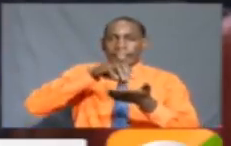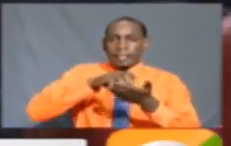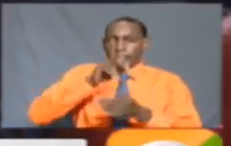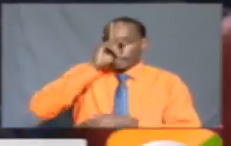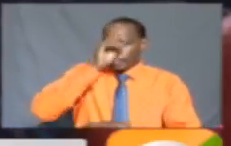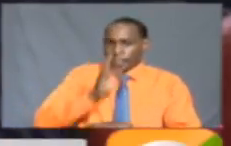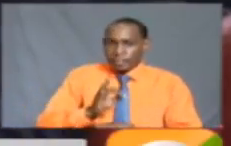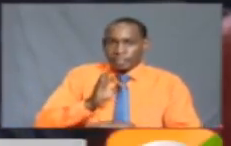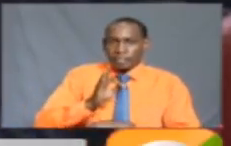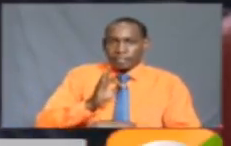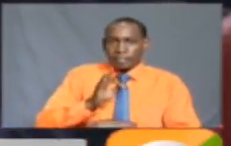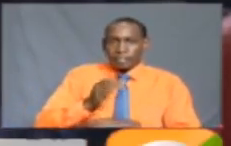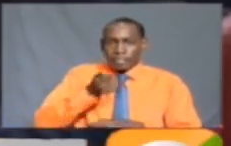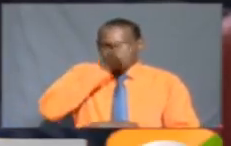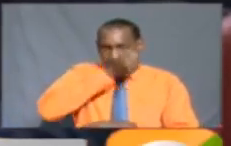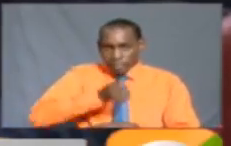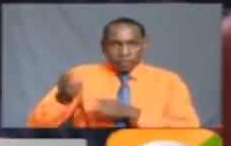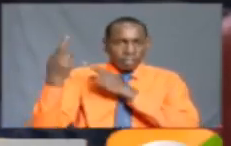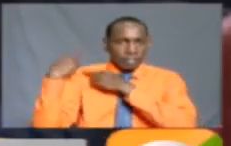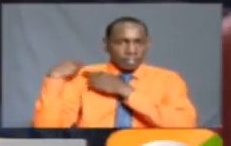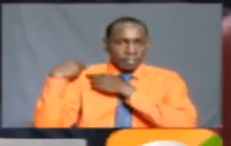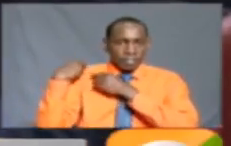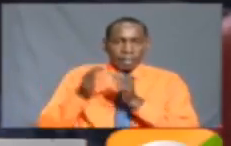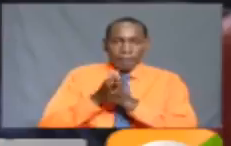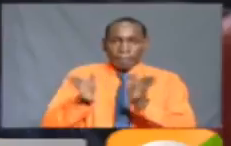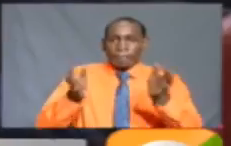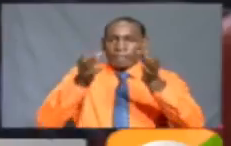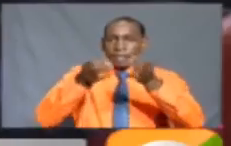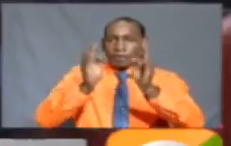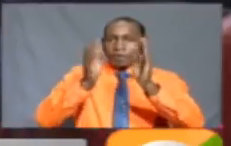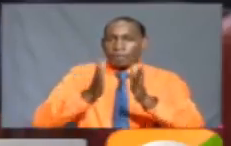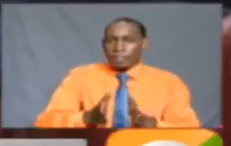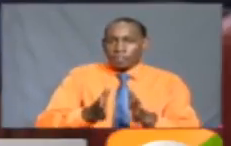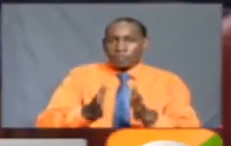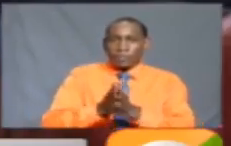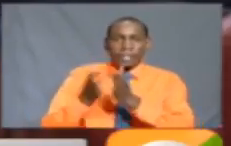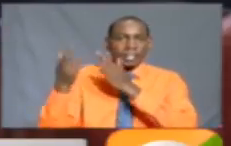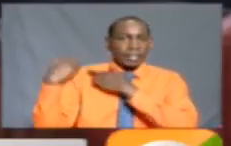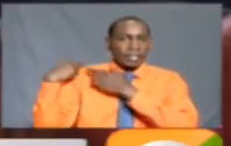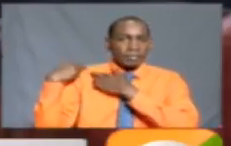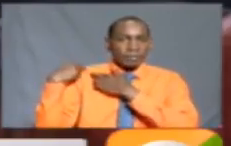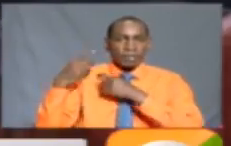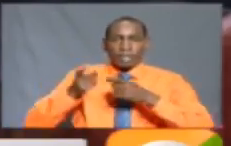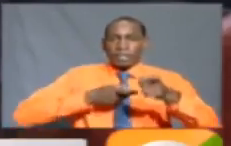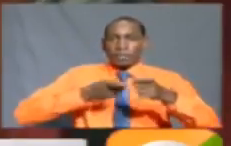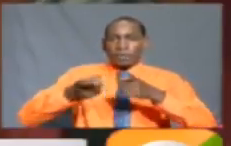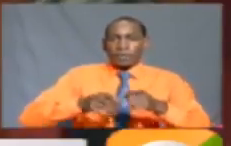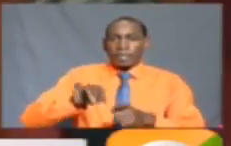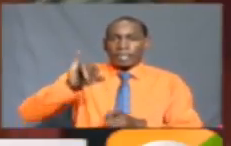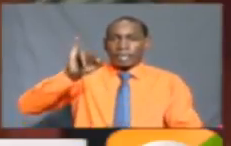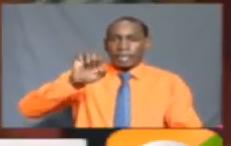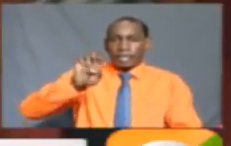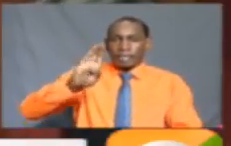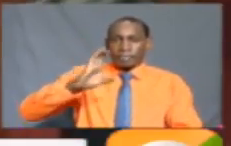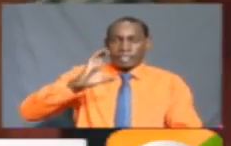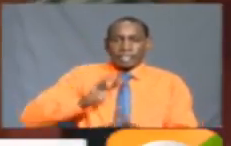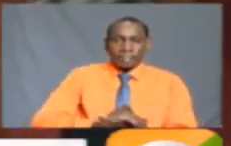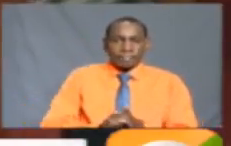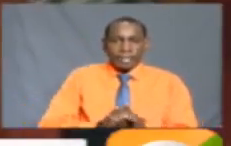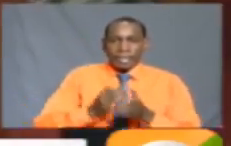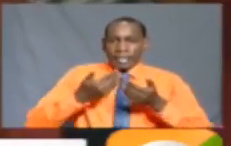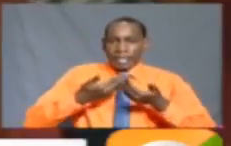serious dereliction of duty on the part of public officers charged with the responsibility of managing the IEBC. Any attempt, Mr.